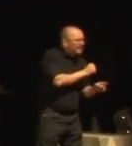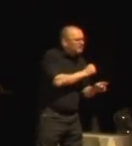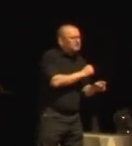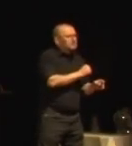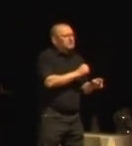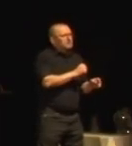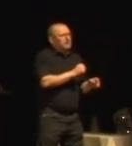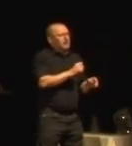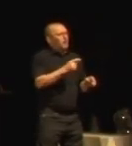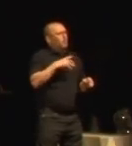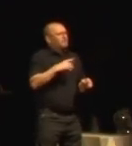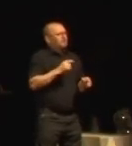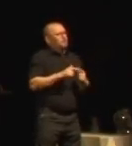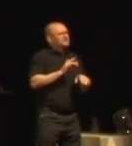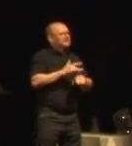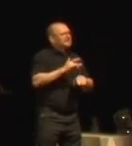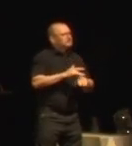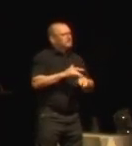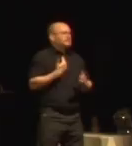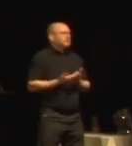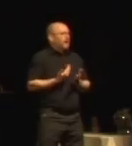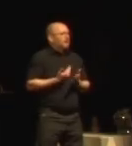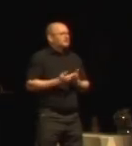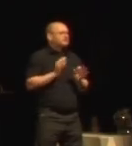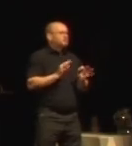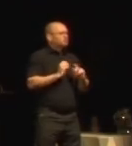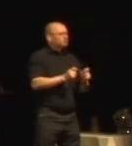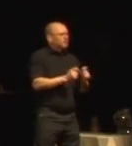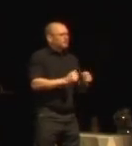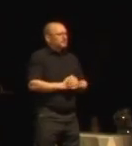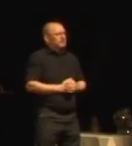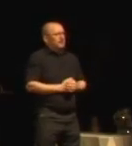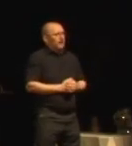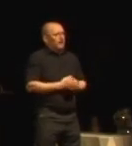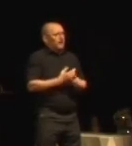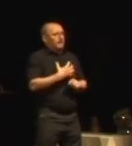special attention or treatment, and that the more women, the poorer the sound.